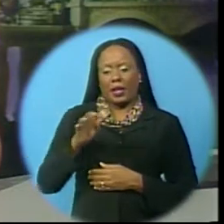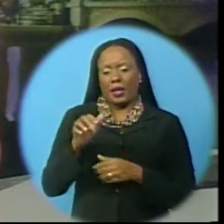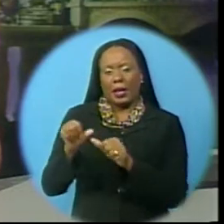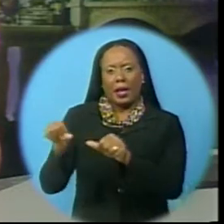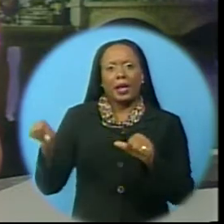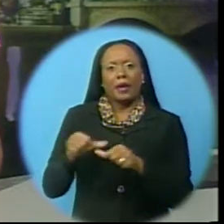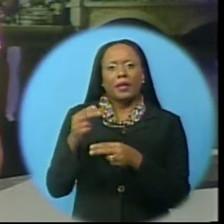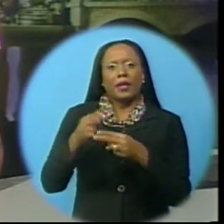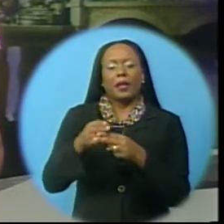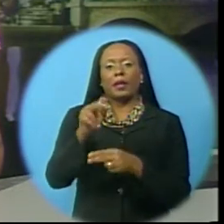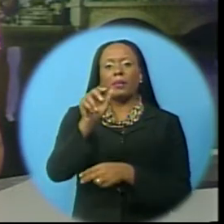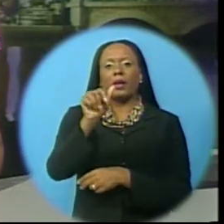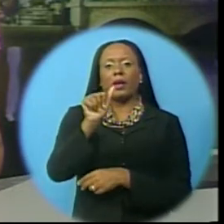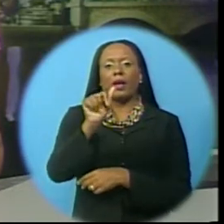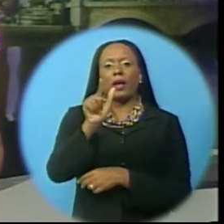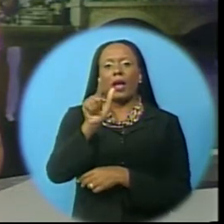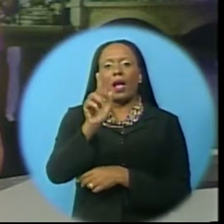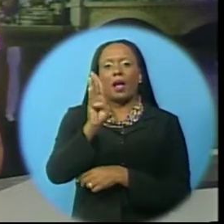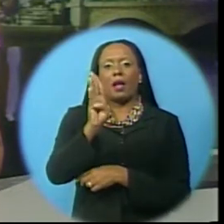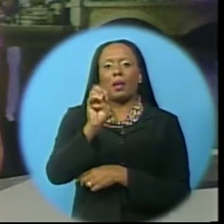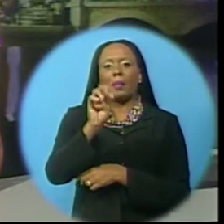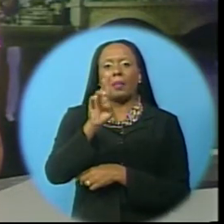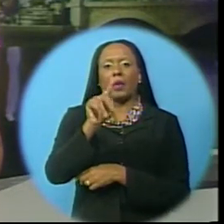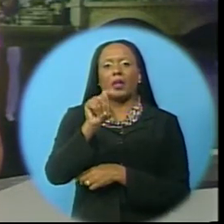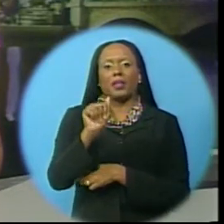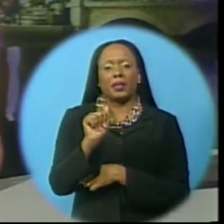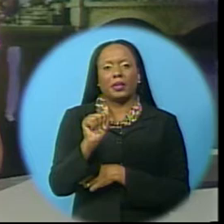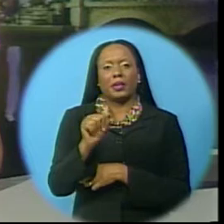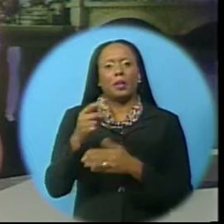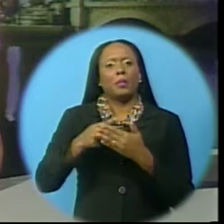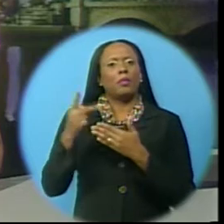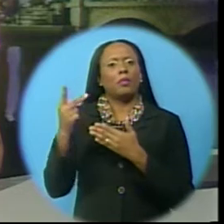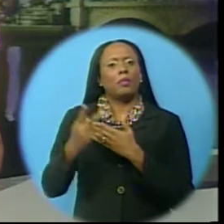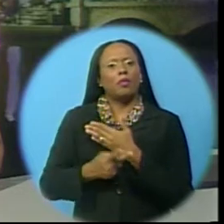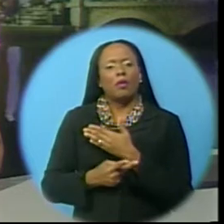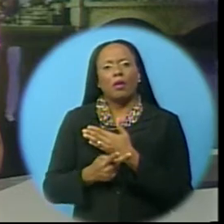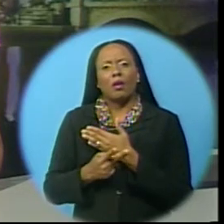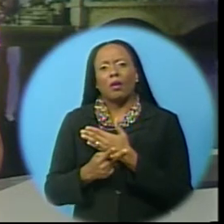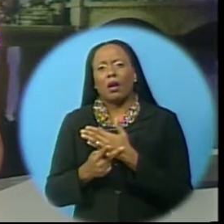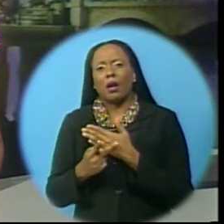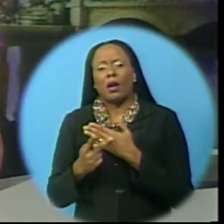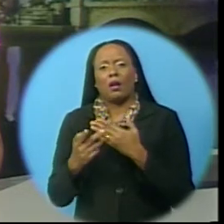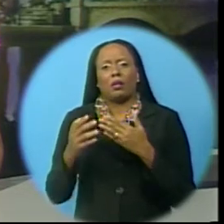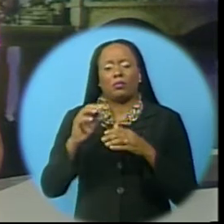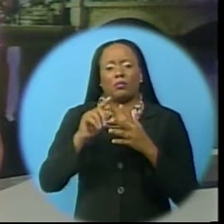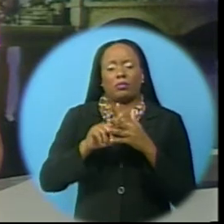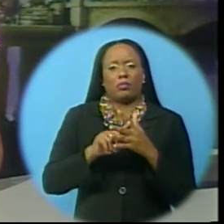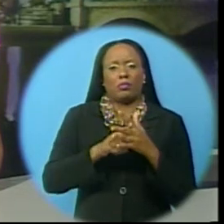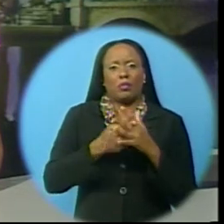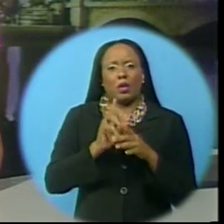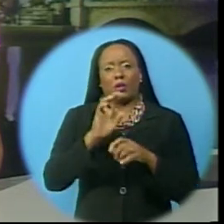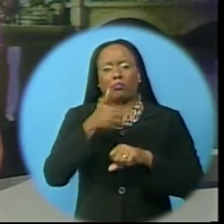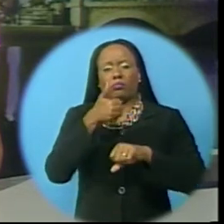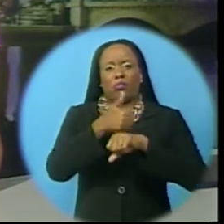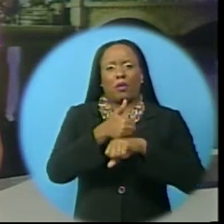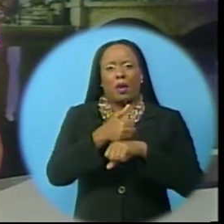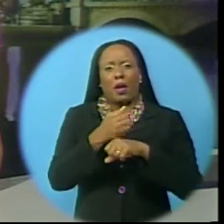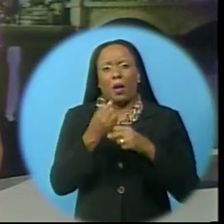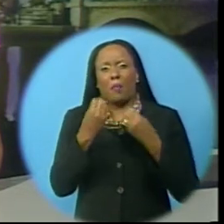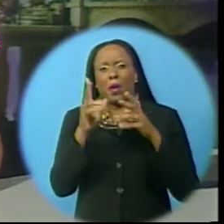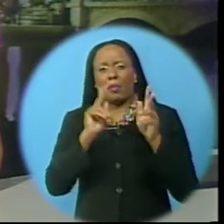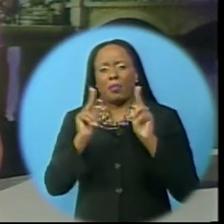Labour Officer Vincent Burnett says that the program has attracted thousands since its inception, and the new move will provide more